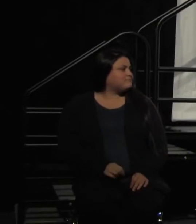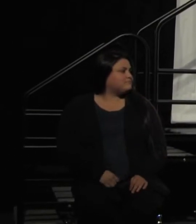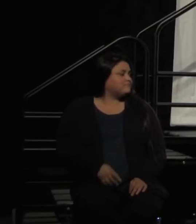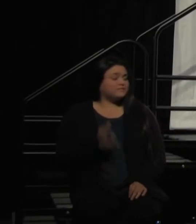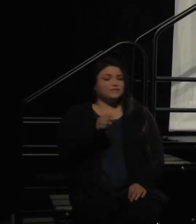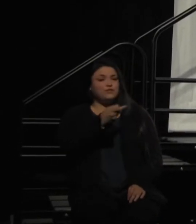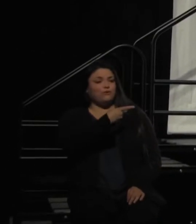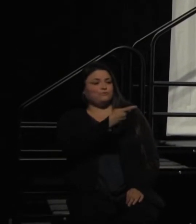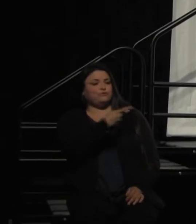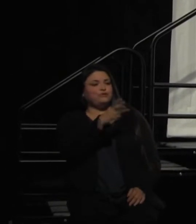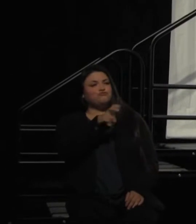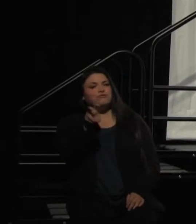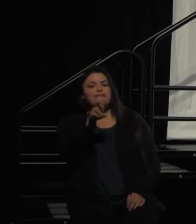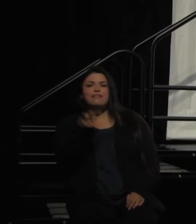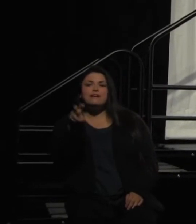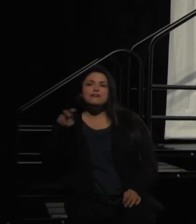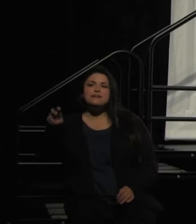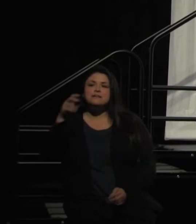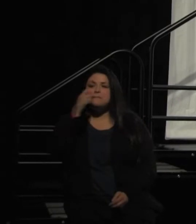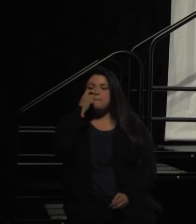guys are traveling.